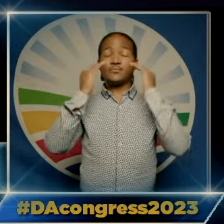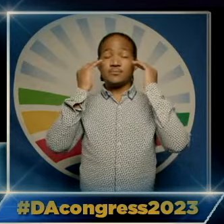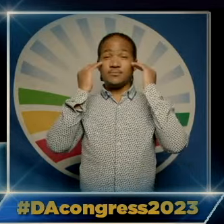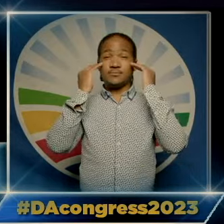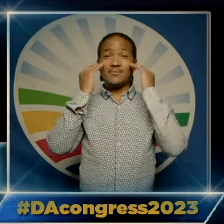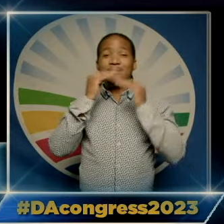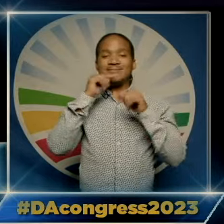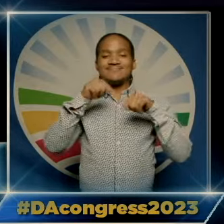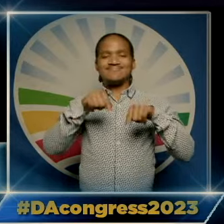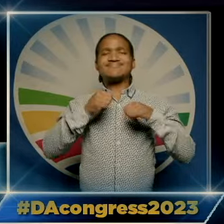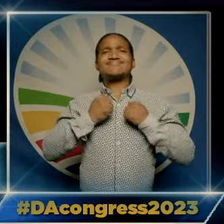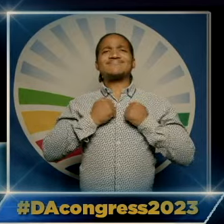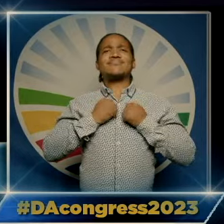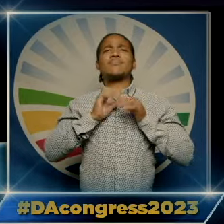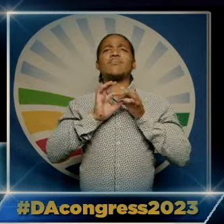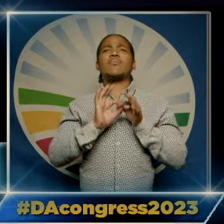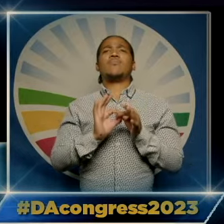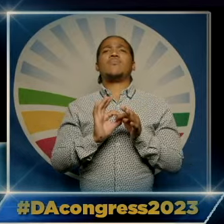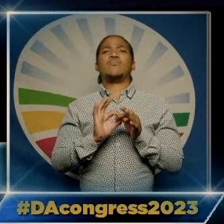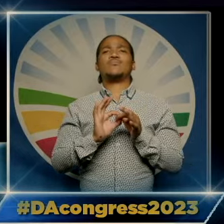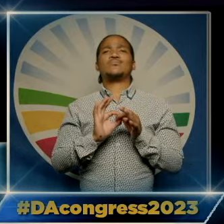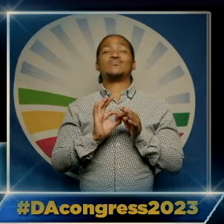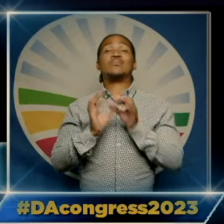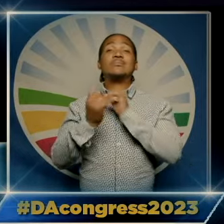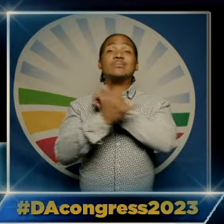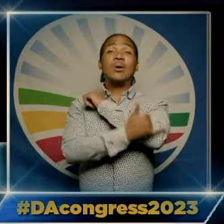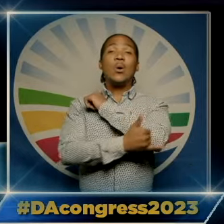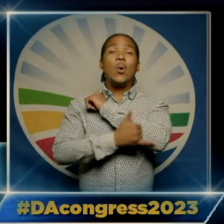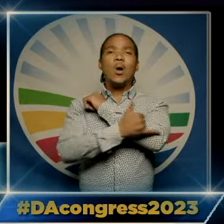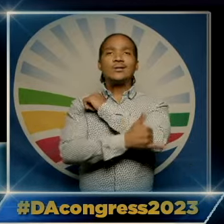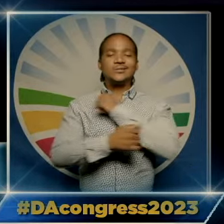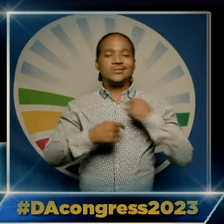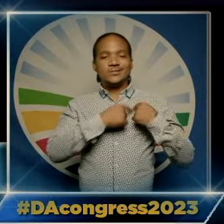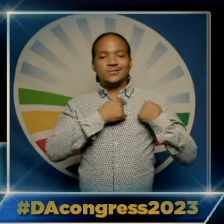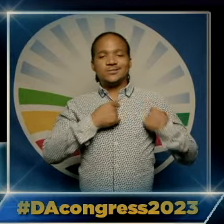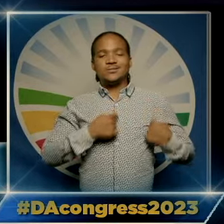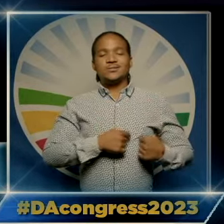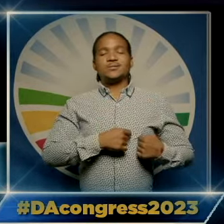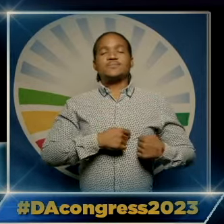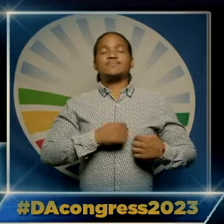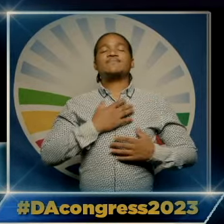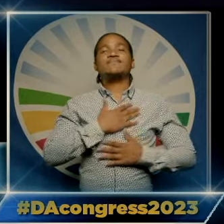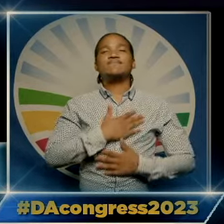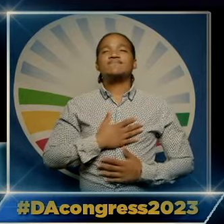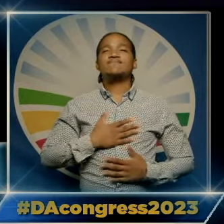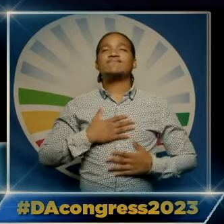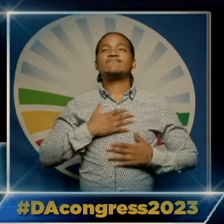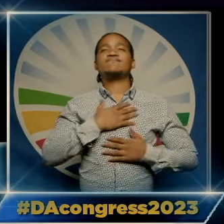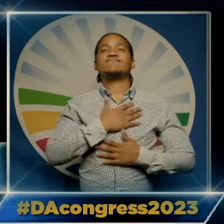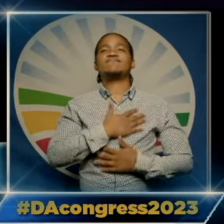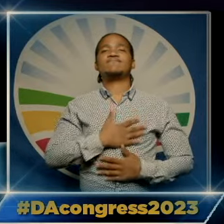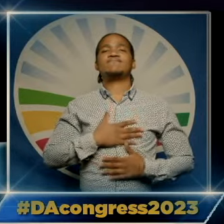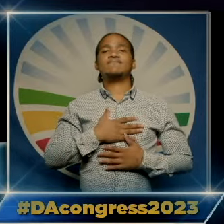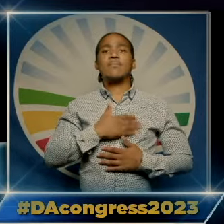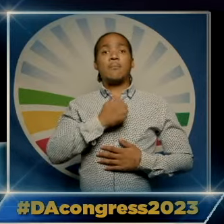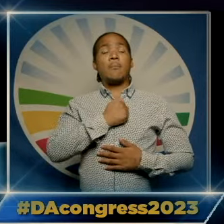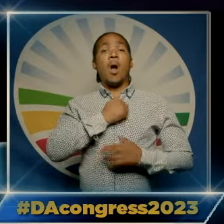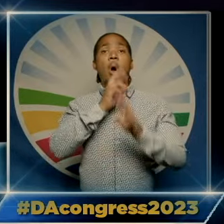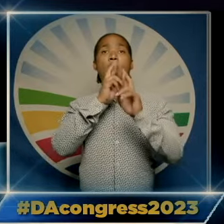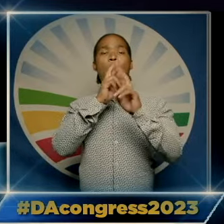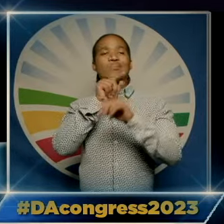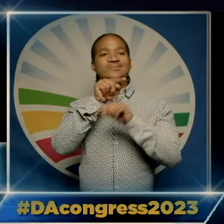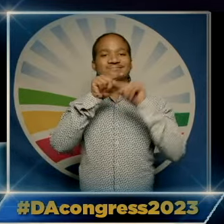my home, the country where my heart lies. This is where my hopes lie,